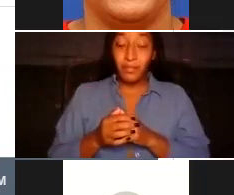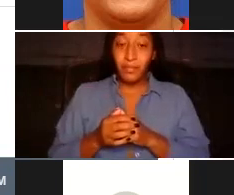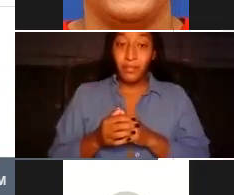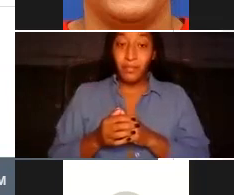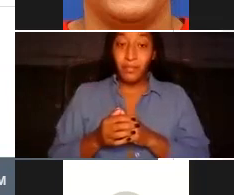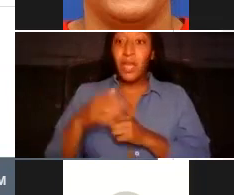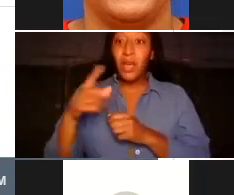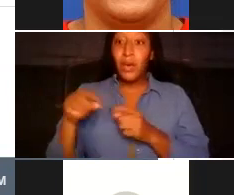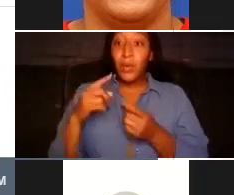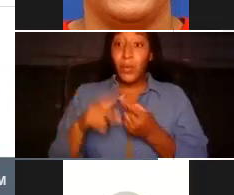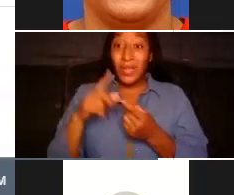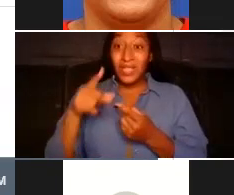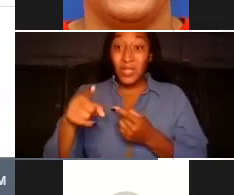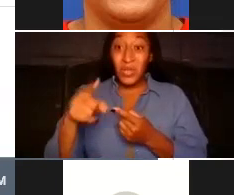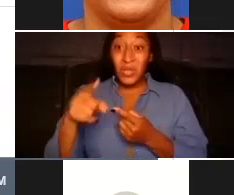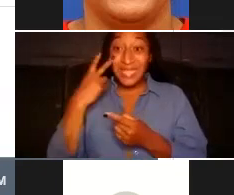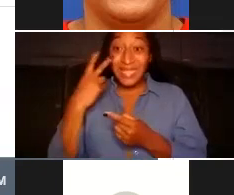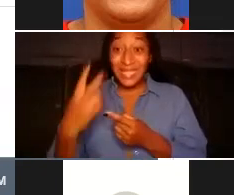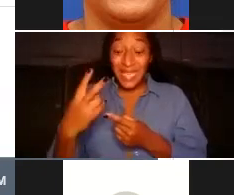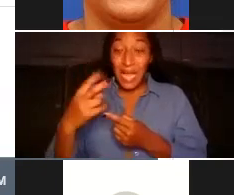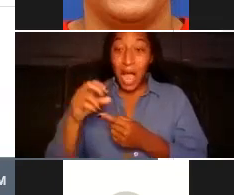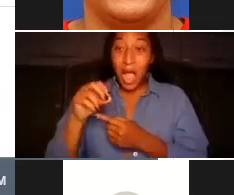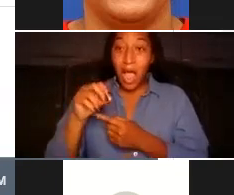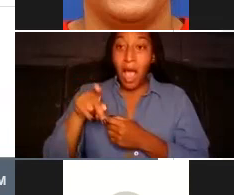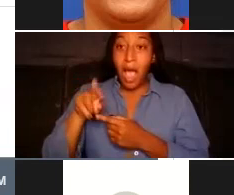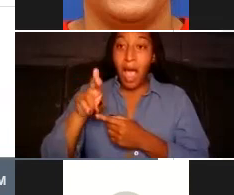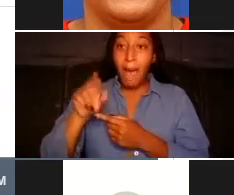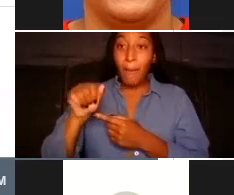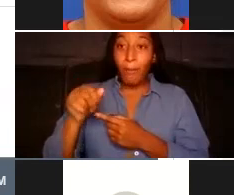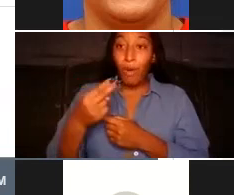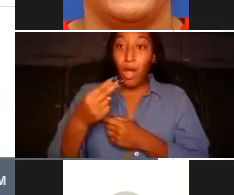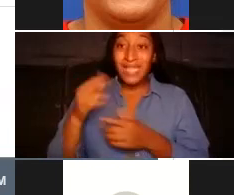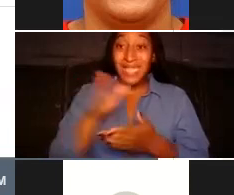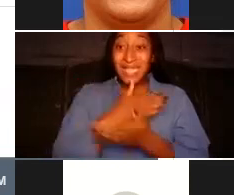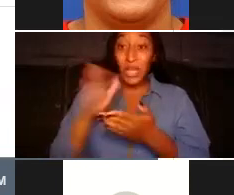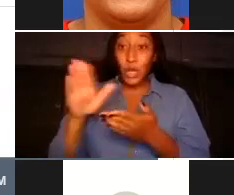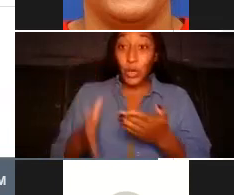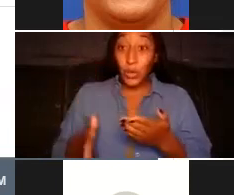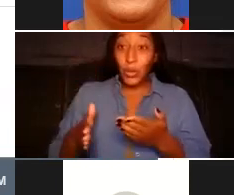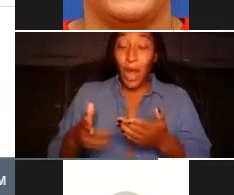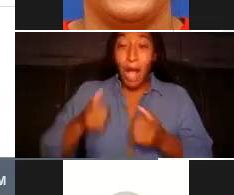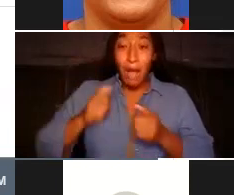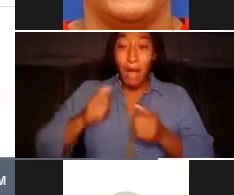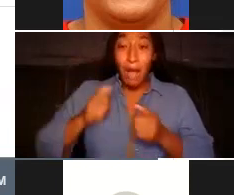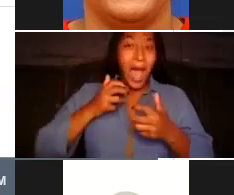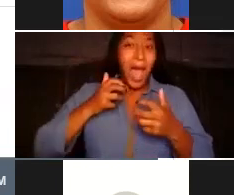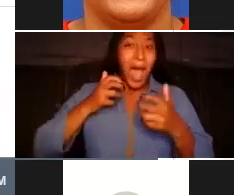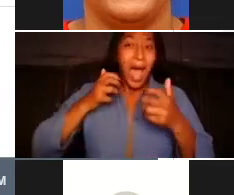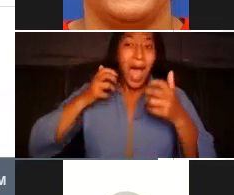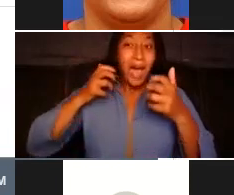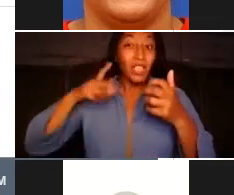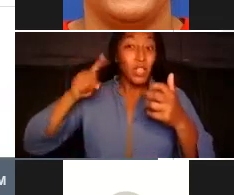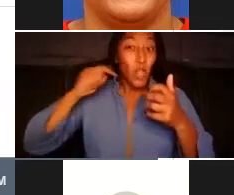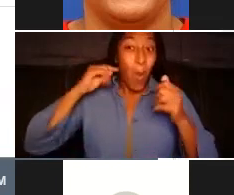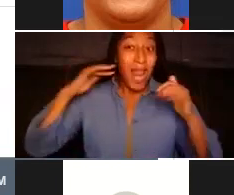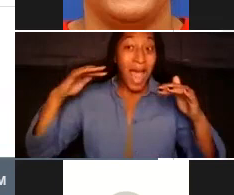hit the note and shatter the glass. How does that work? Well, the opera singer releases